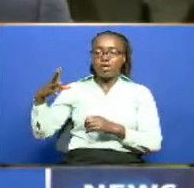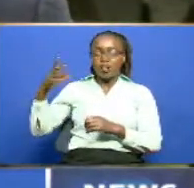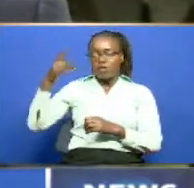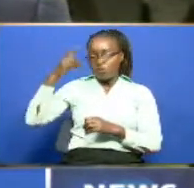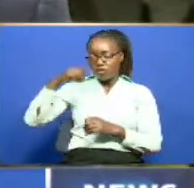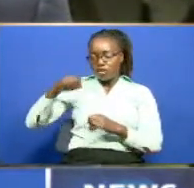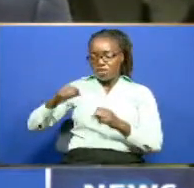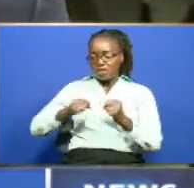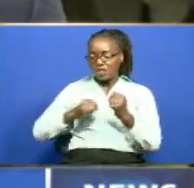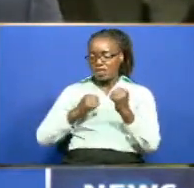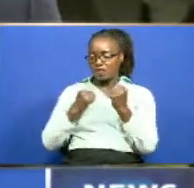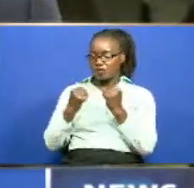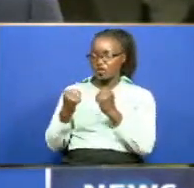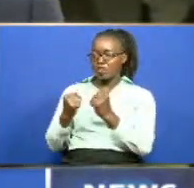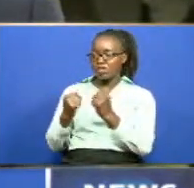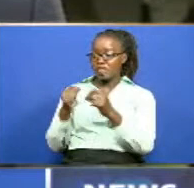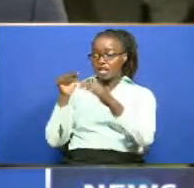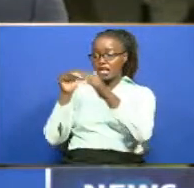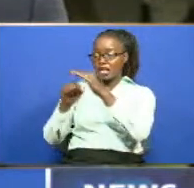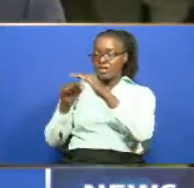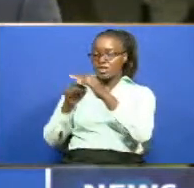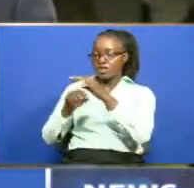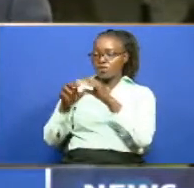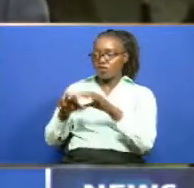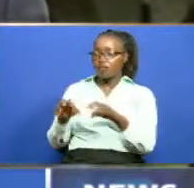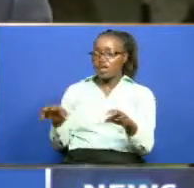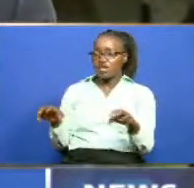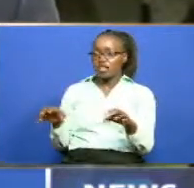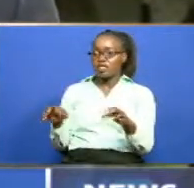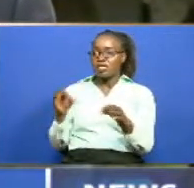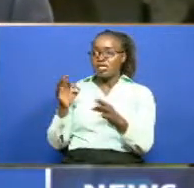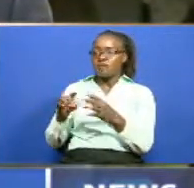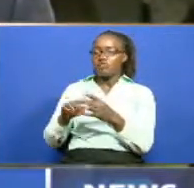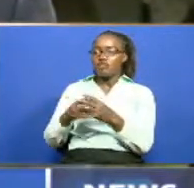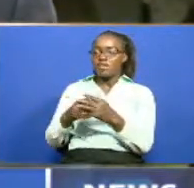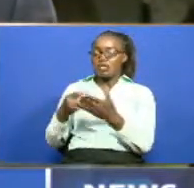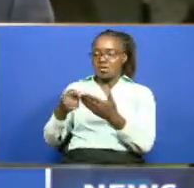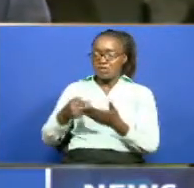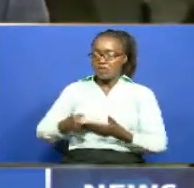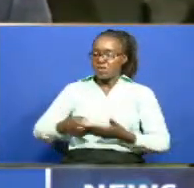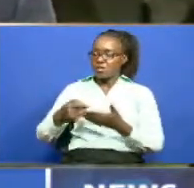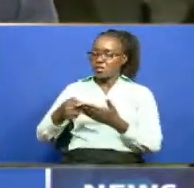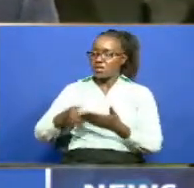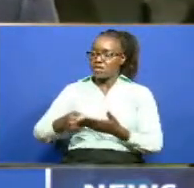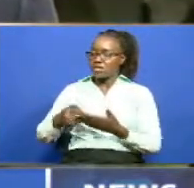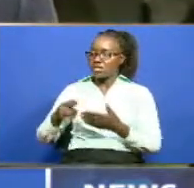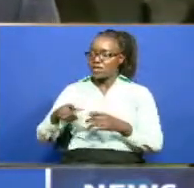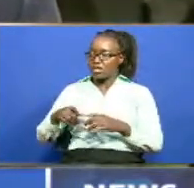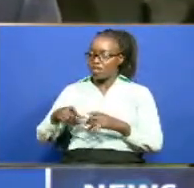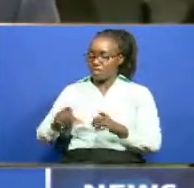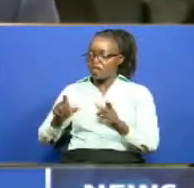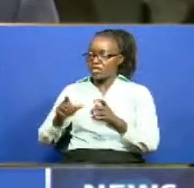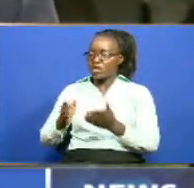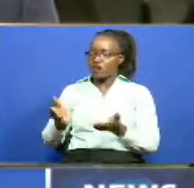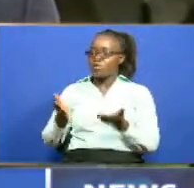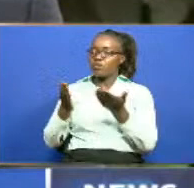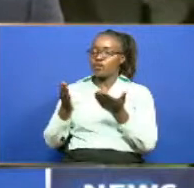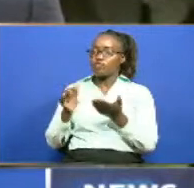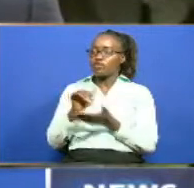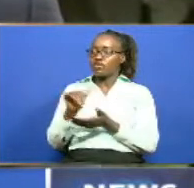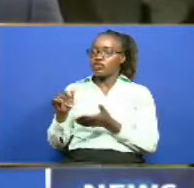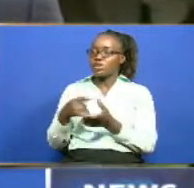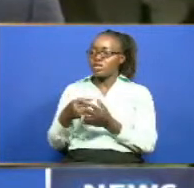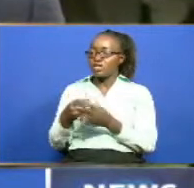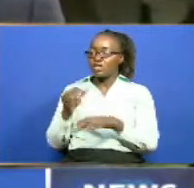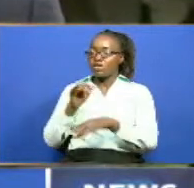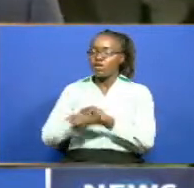stability, access to markets. If we start discussing those things and saying let's improve on those, then we should be in a